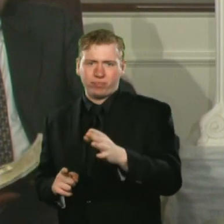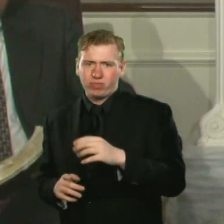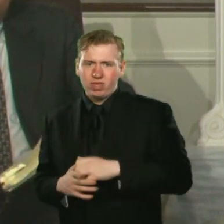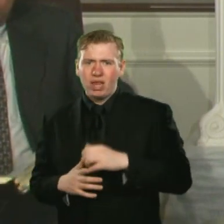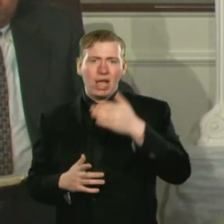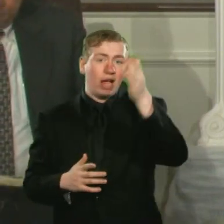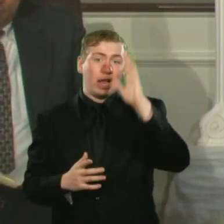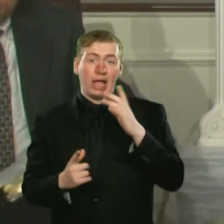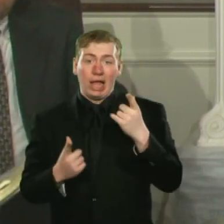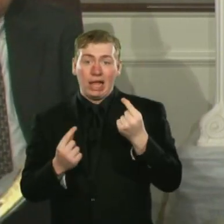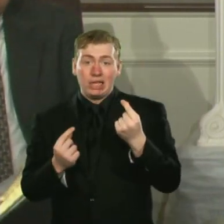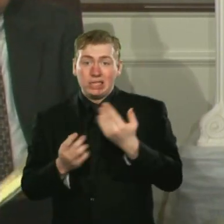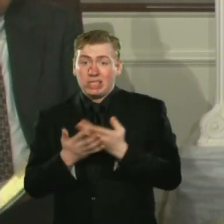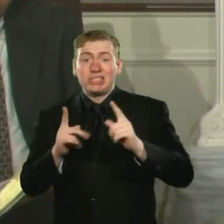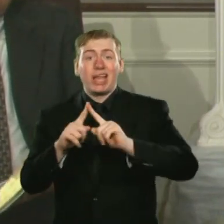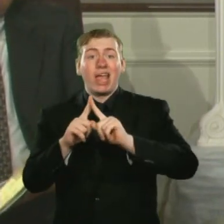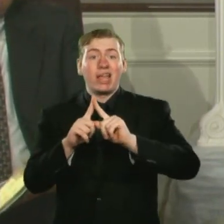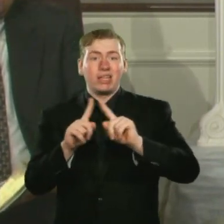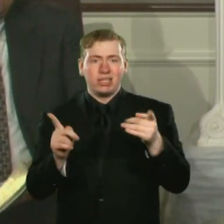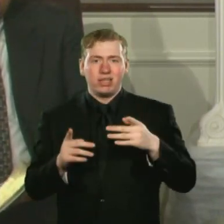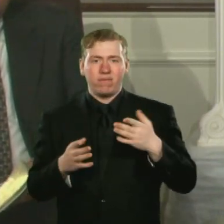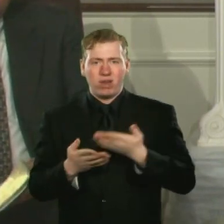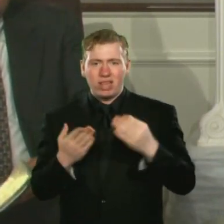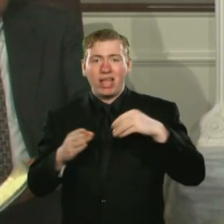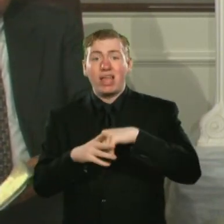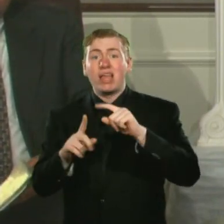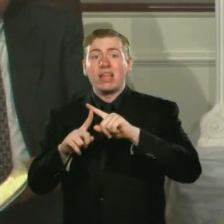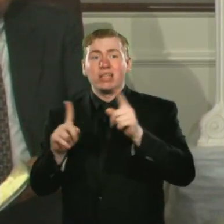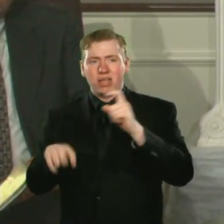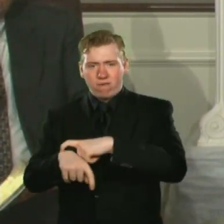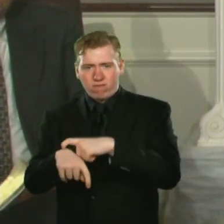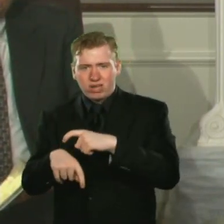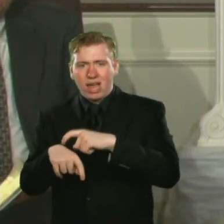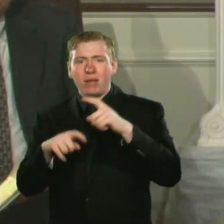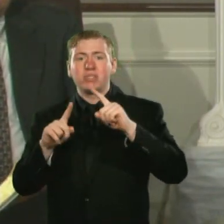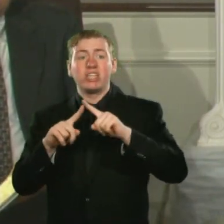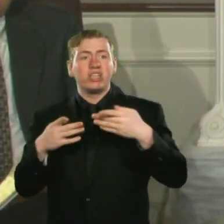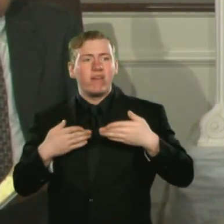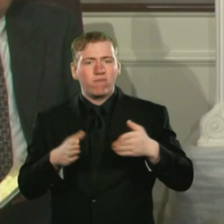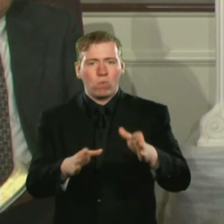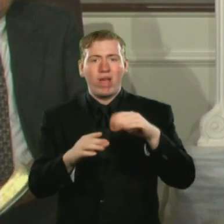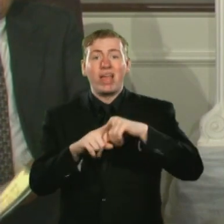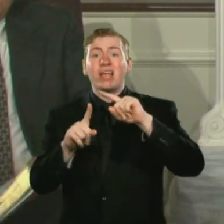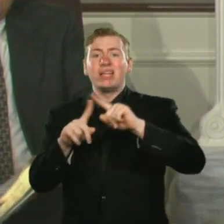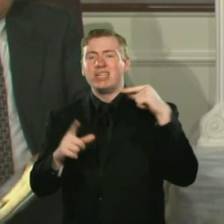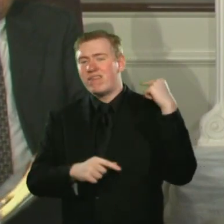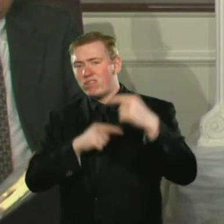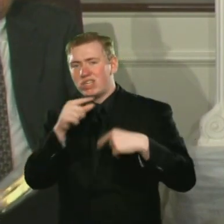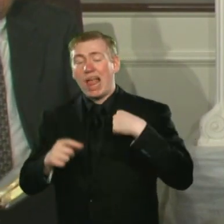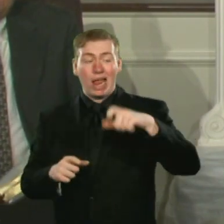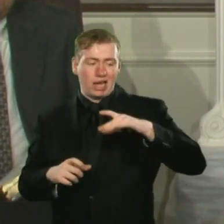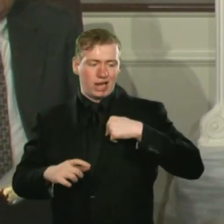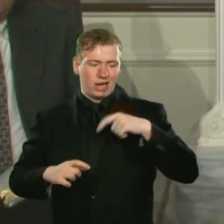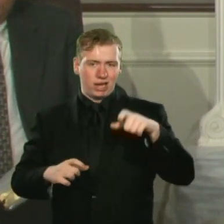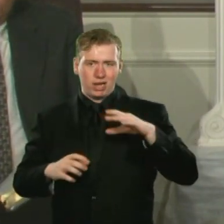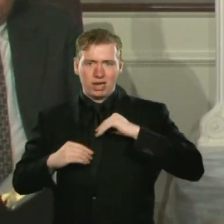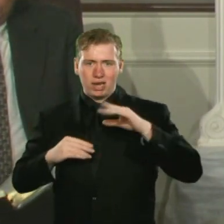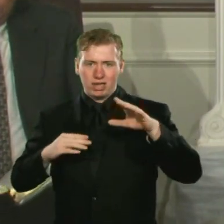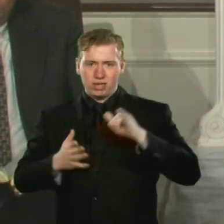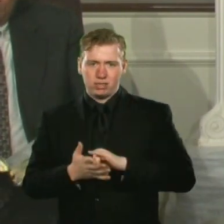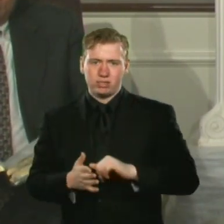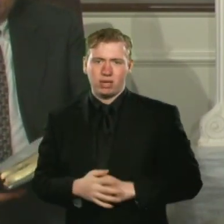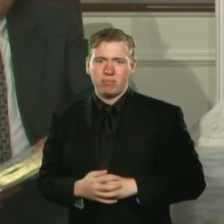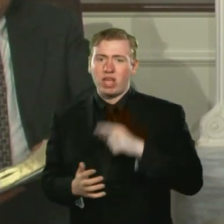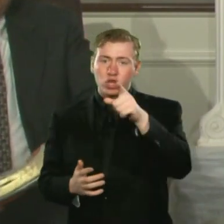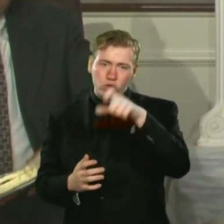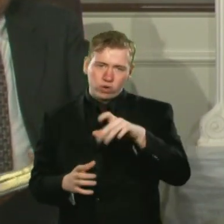does different things in different seasons, in various manners, in different generations. I need to accept that. You need to accept